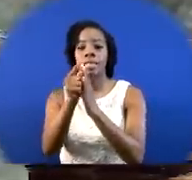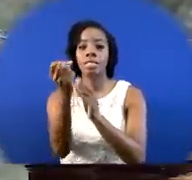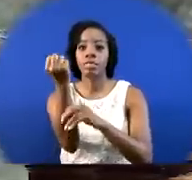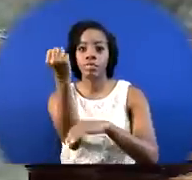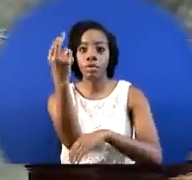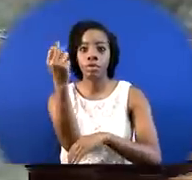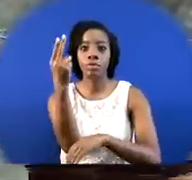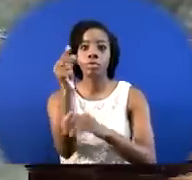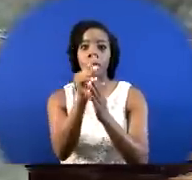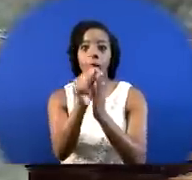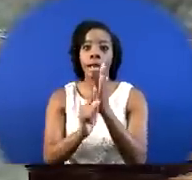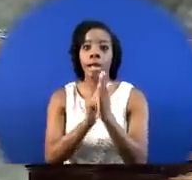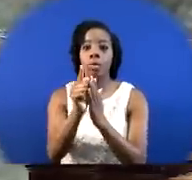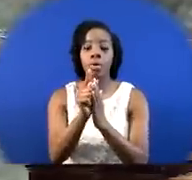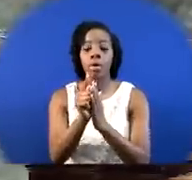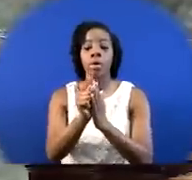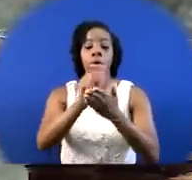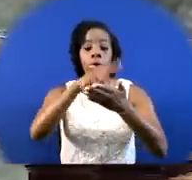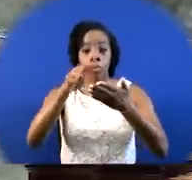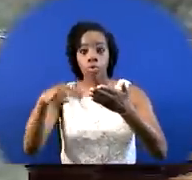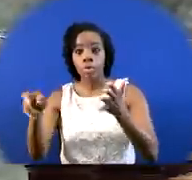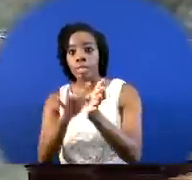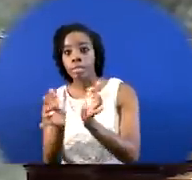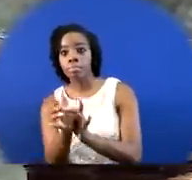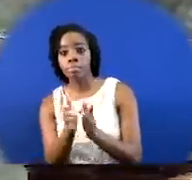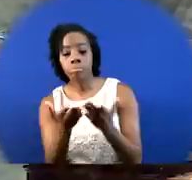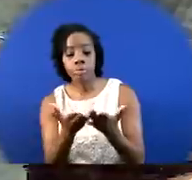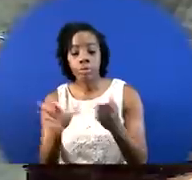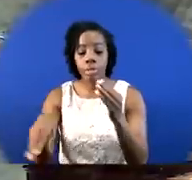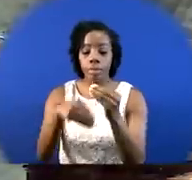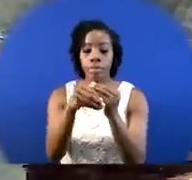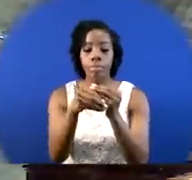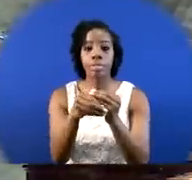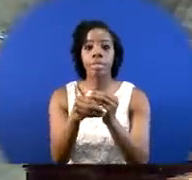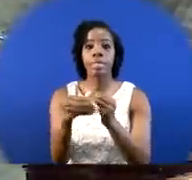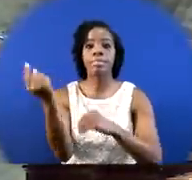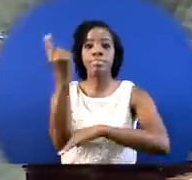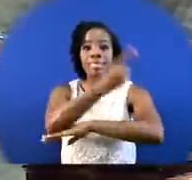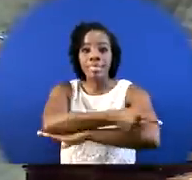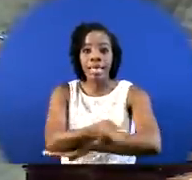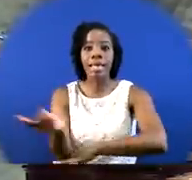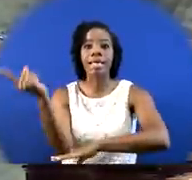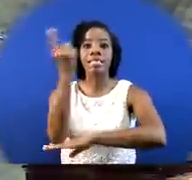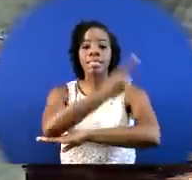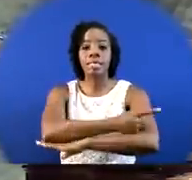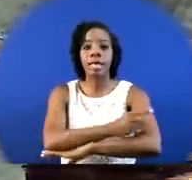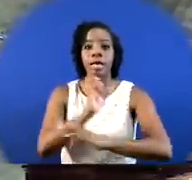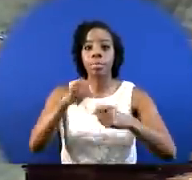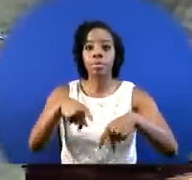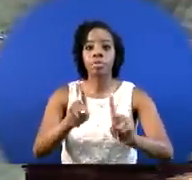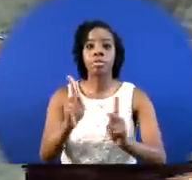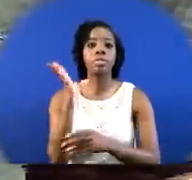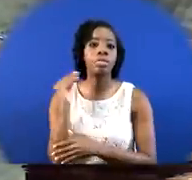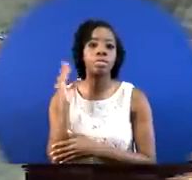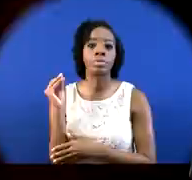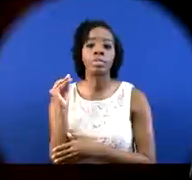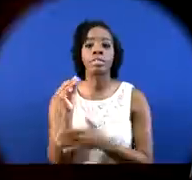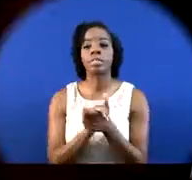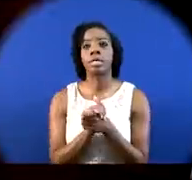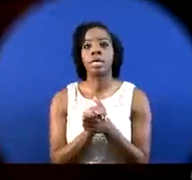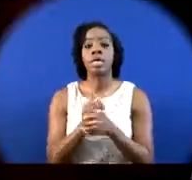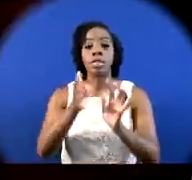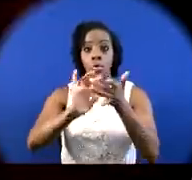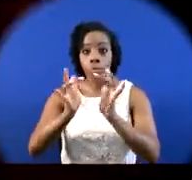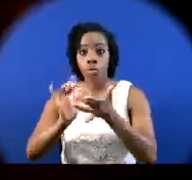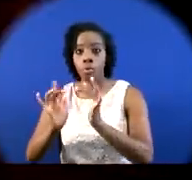And likewise, I want you to read the scriptures that accompany our day-to-day opportunities and experiences during this season. They are online on